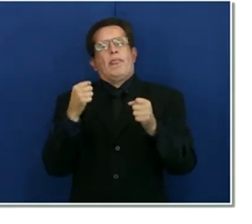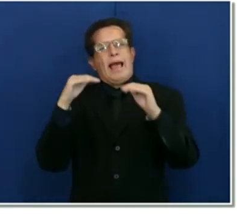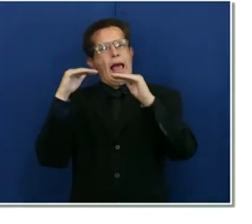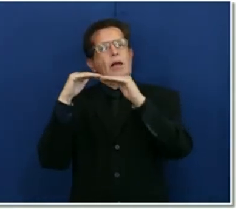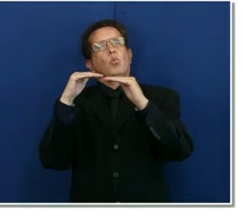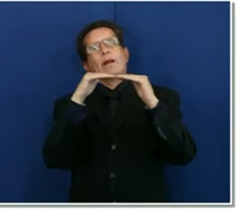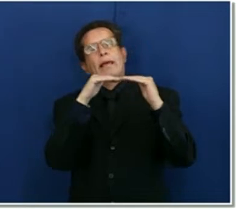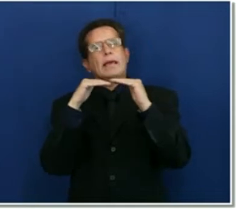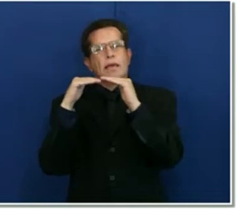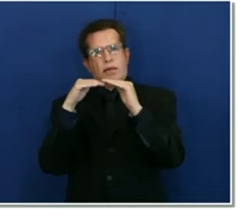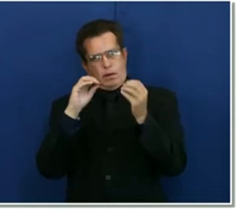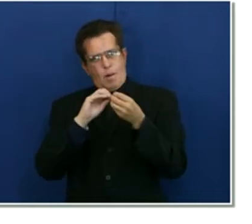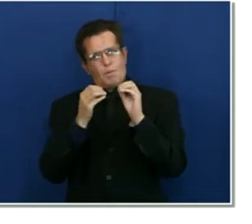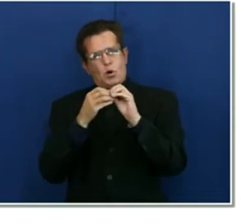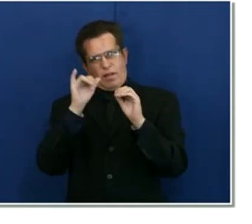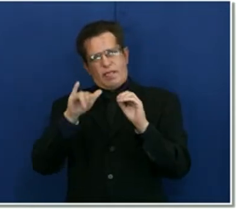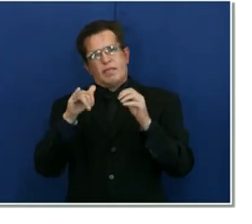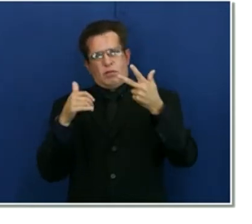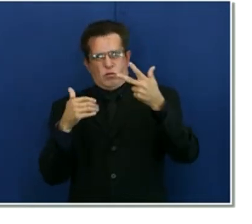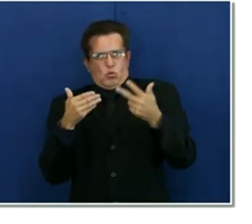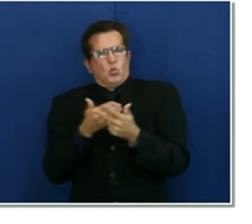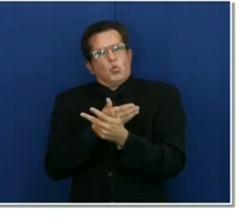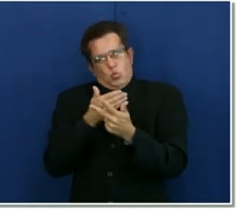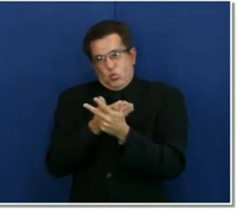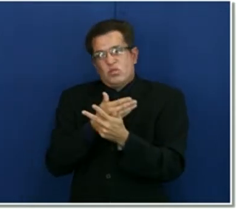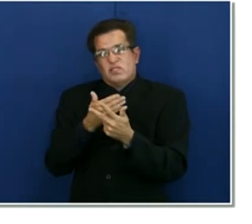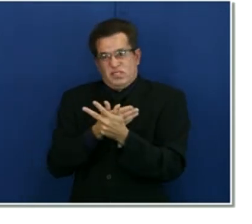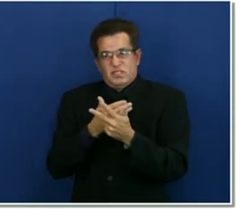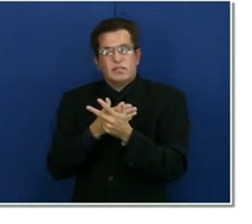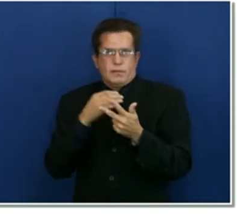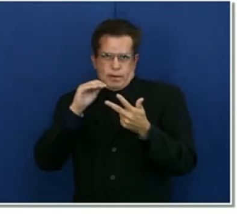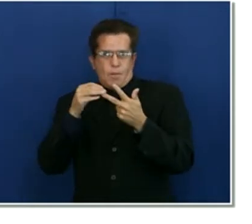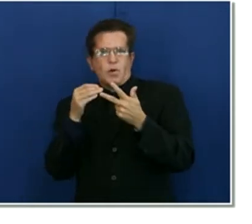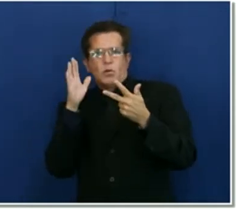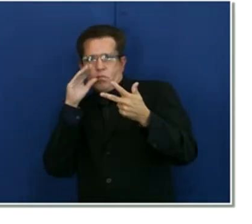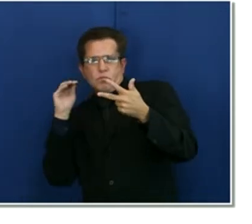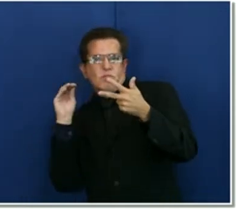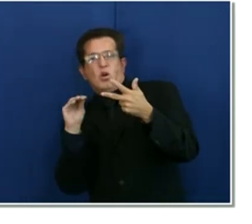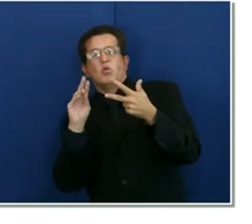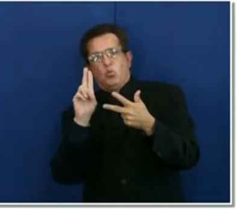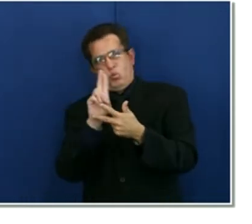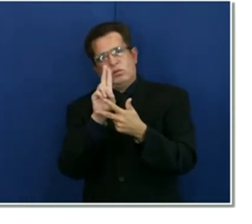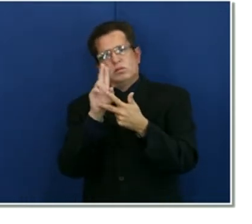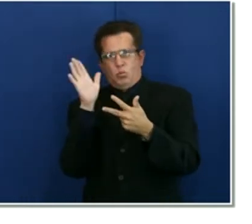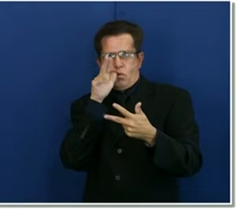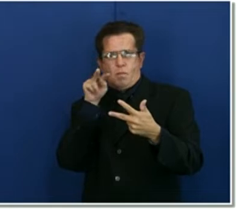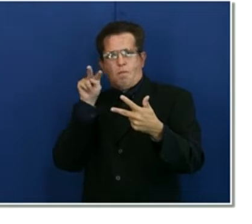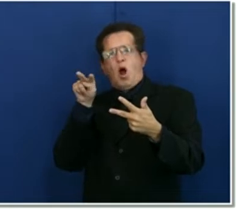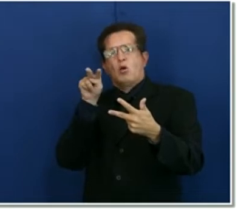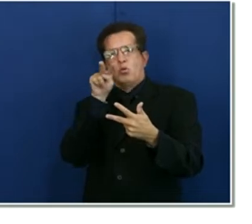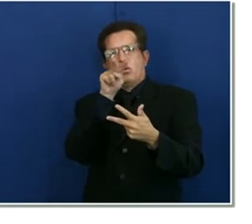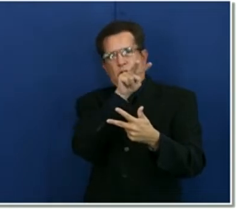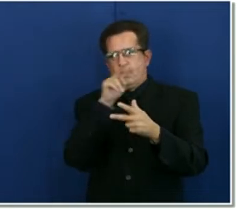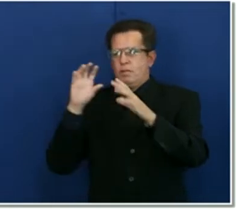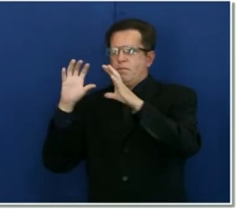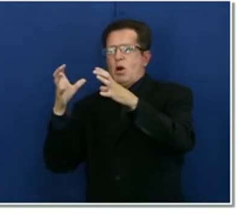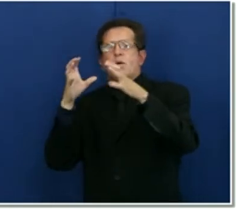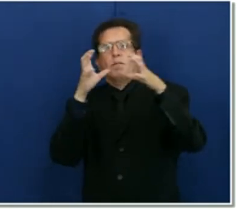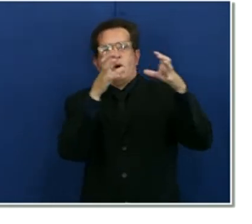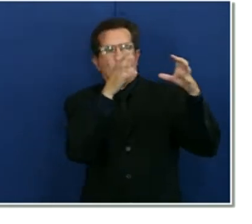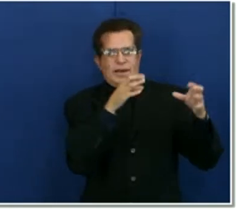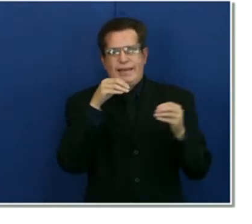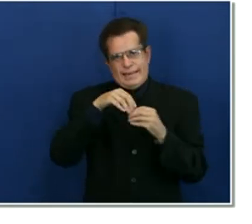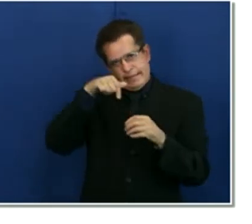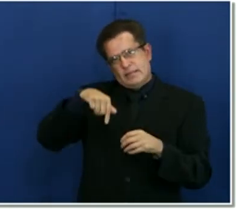the third and the newest metric that is used to monitor the county's